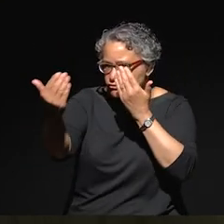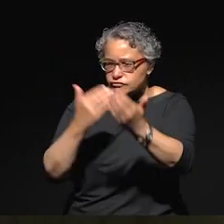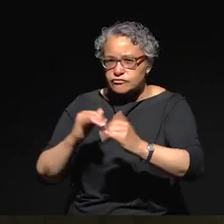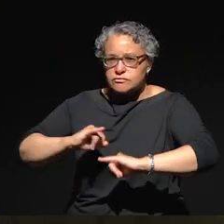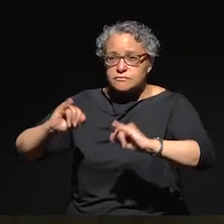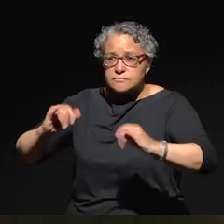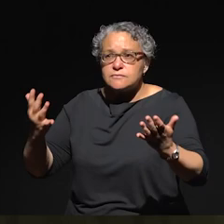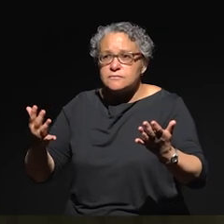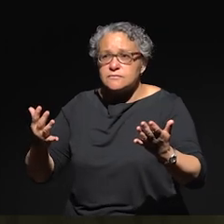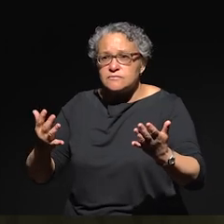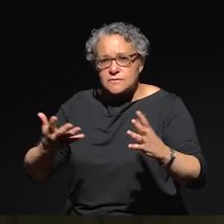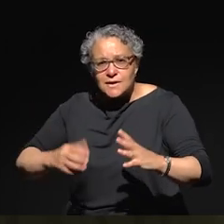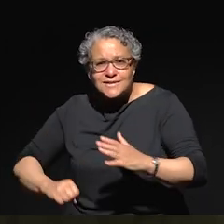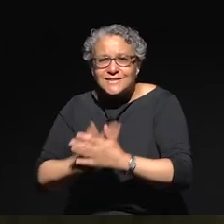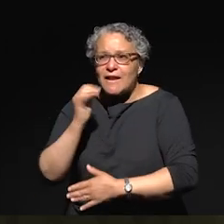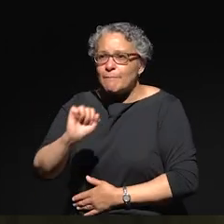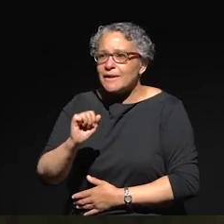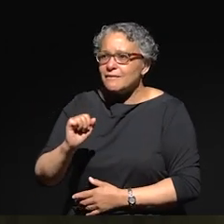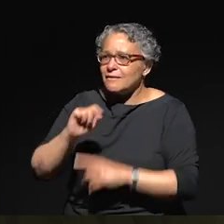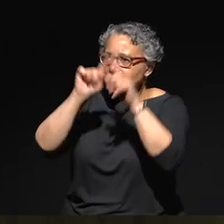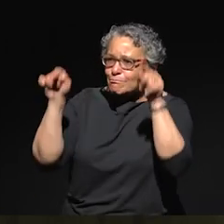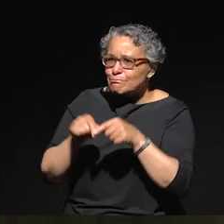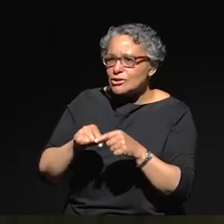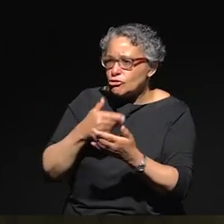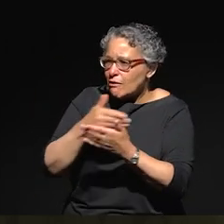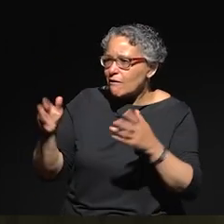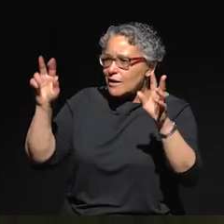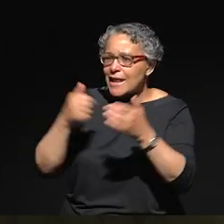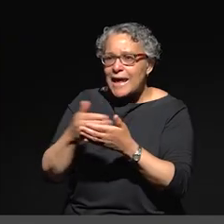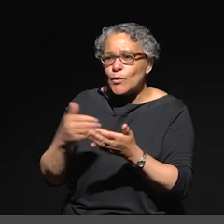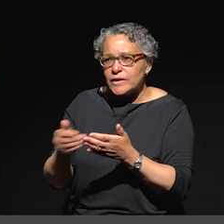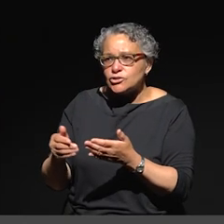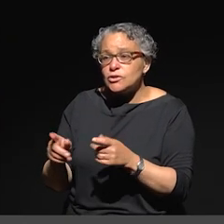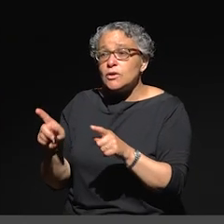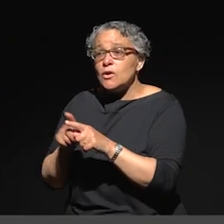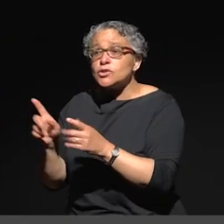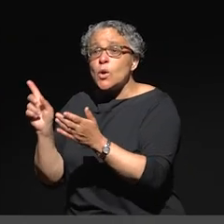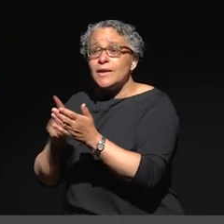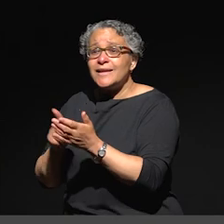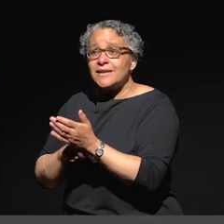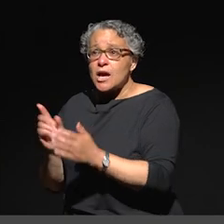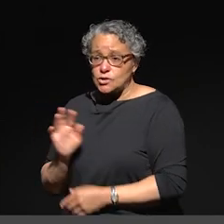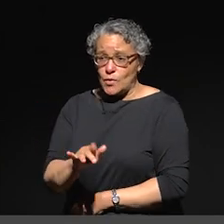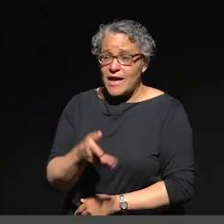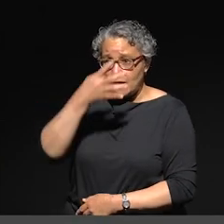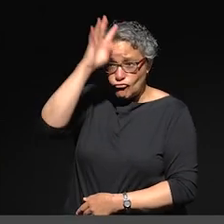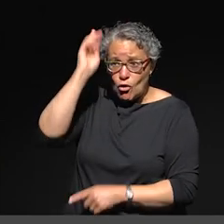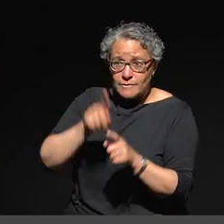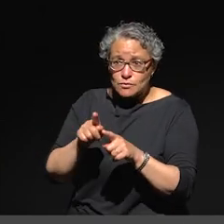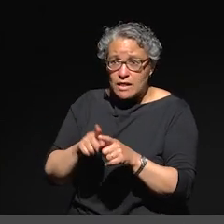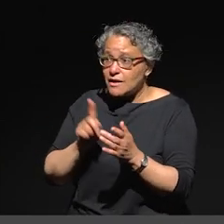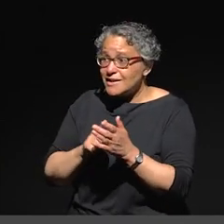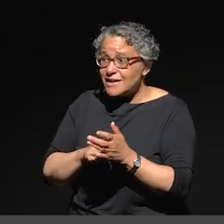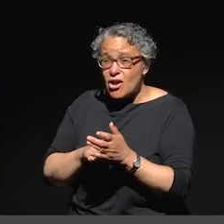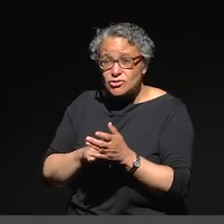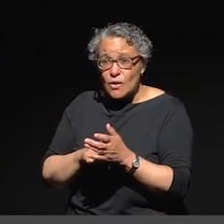language, and at this point, Leonardo has also arrived in Rome. He's not really painting, but he's there. And I think they